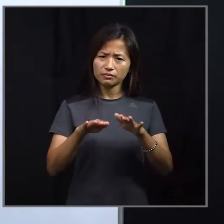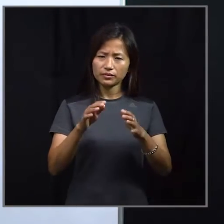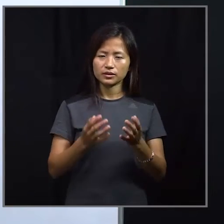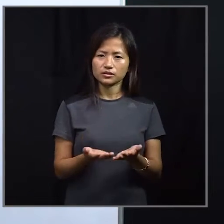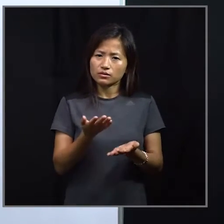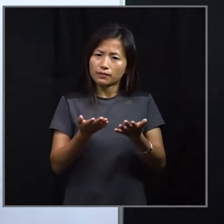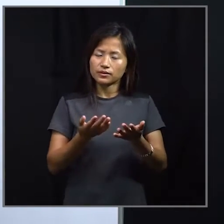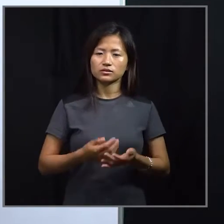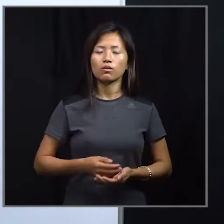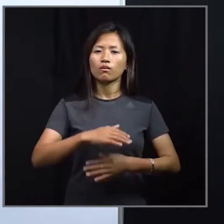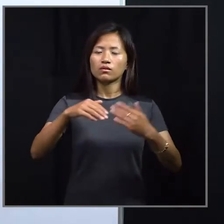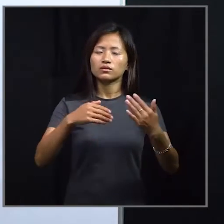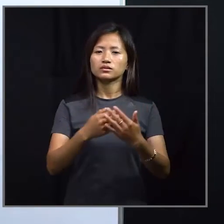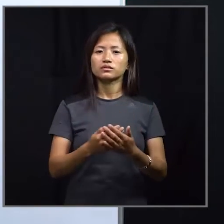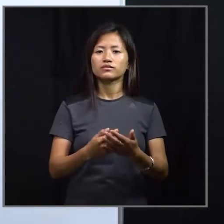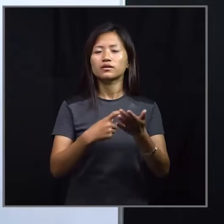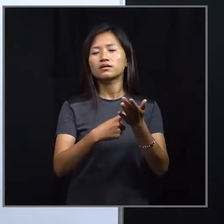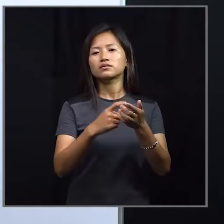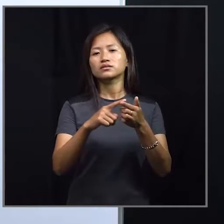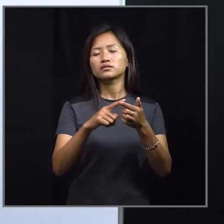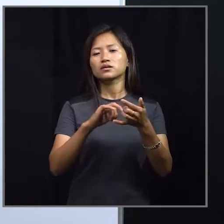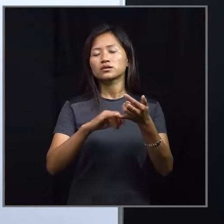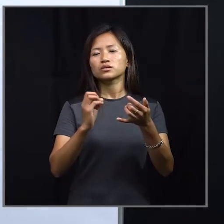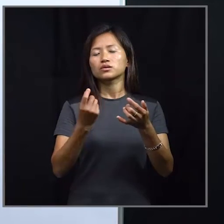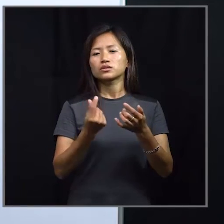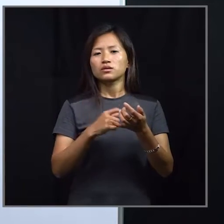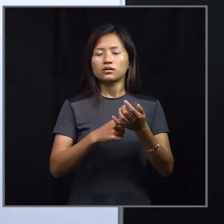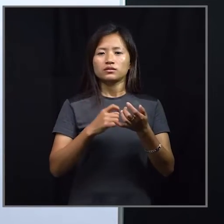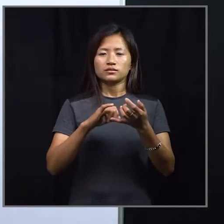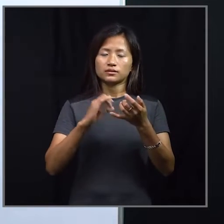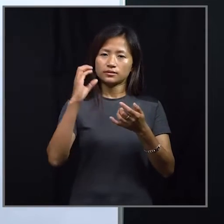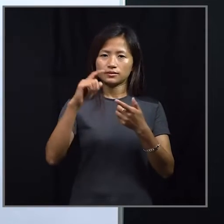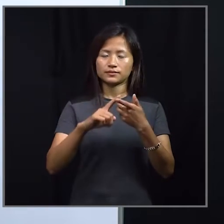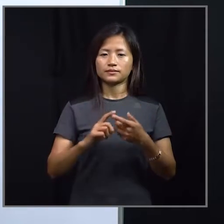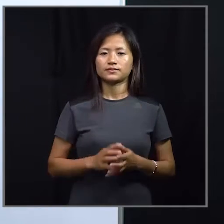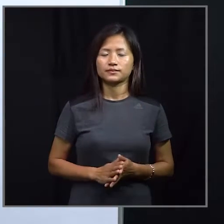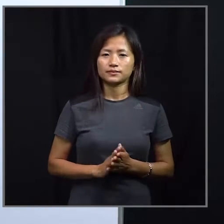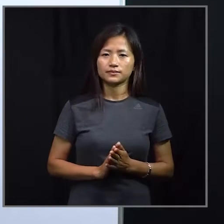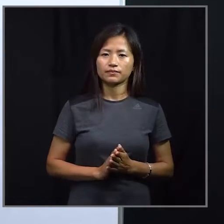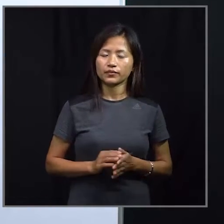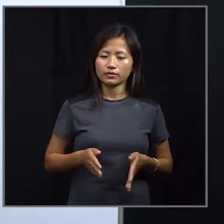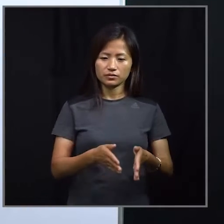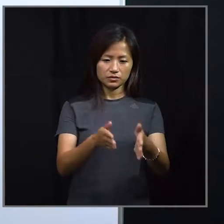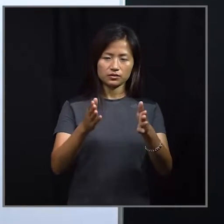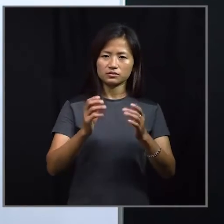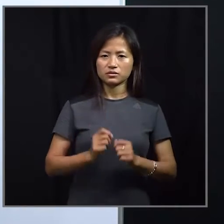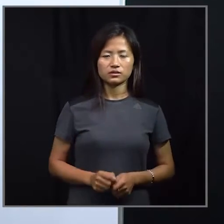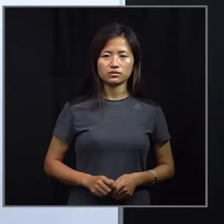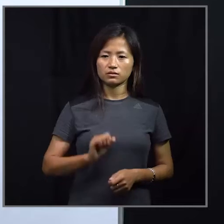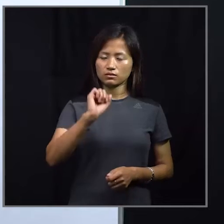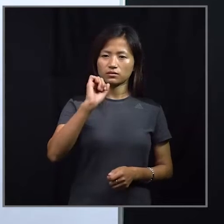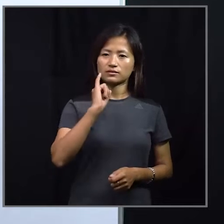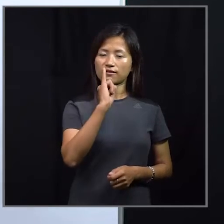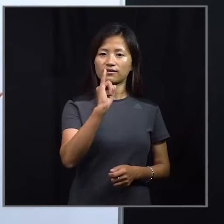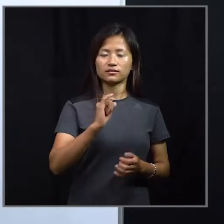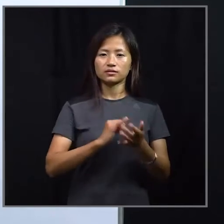all these resources. Even if you have all these, if you don't have the managerial skill and ability, you will not be able to run your industry. So manager